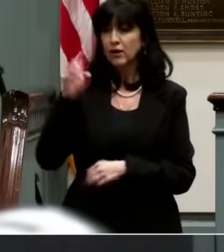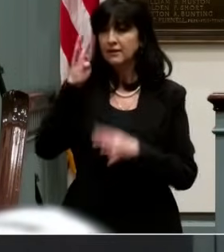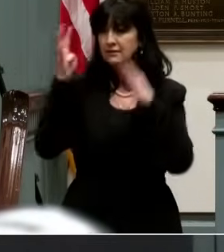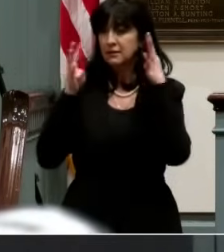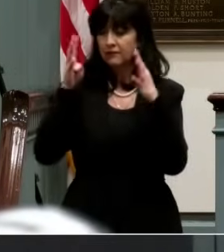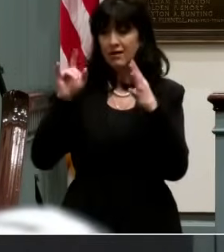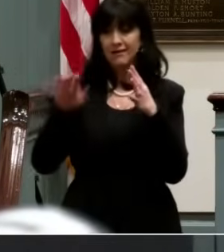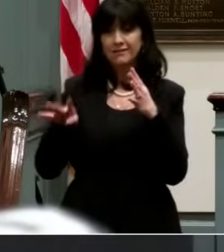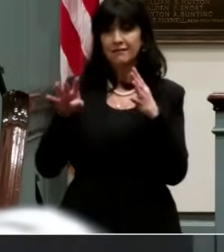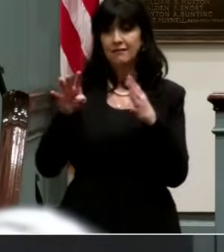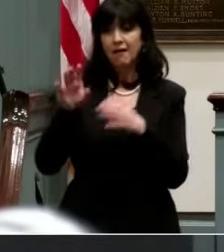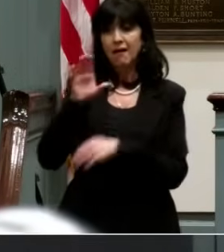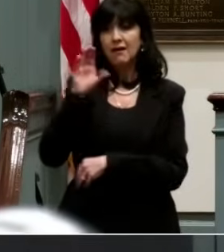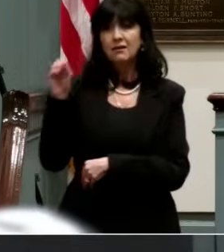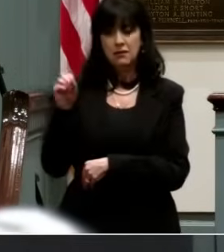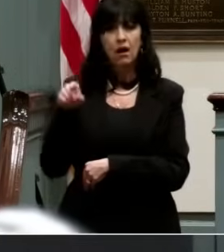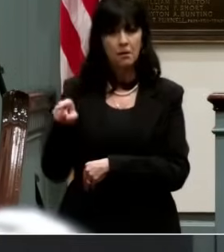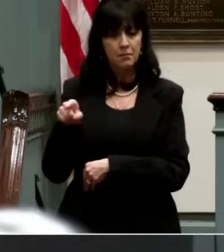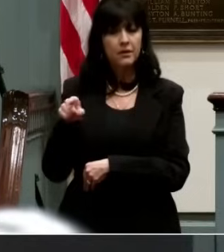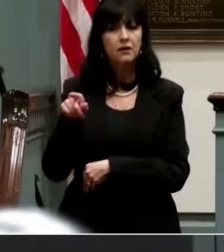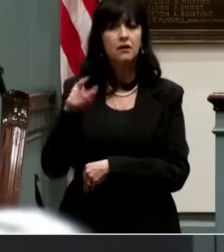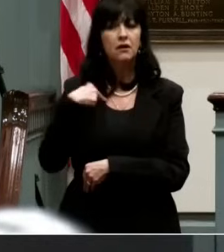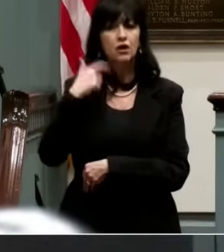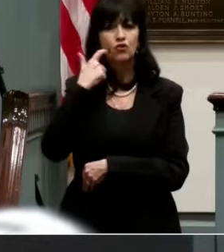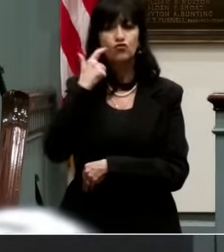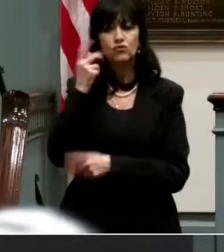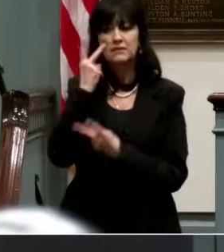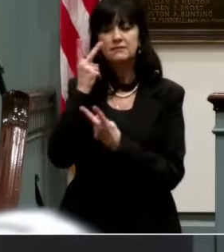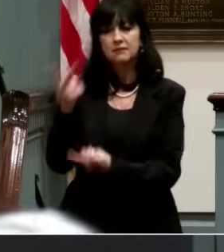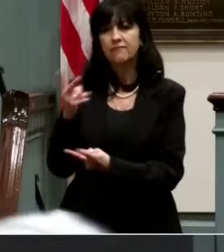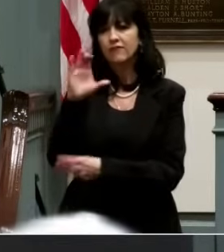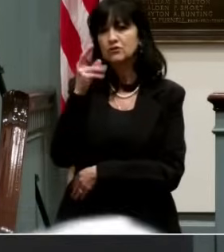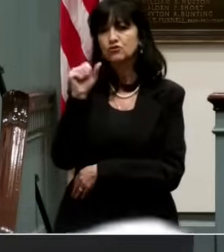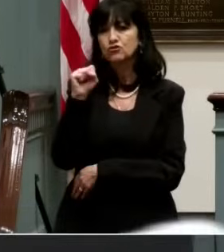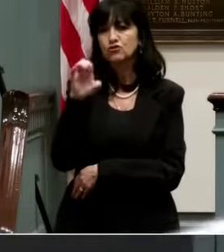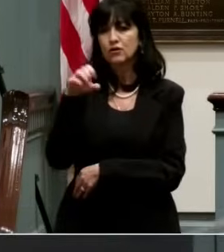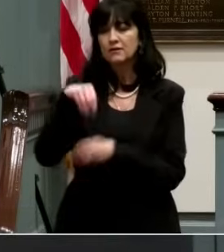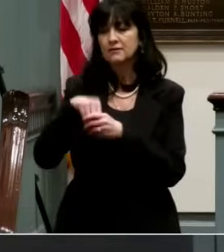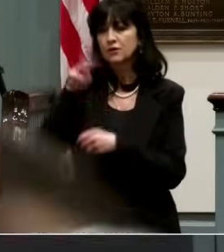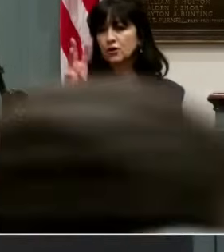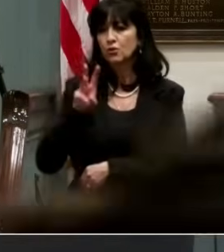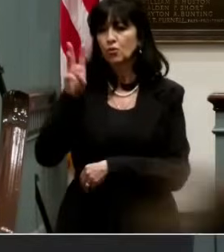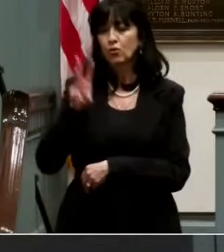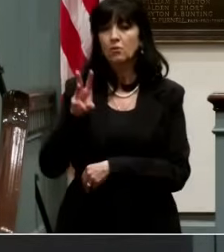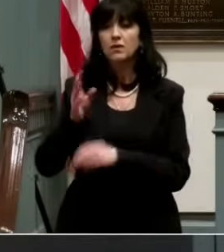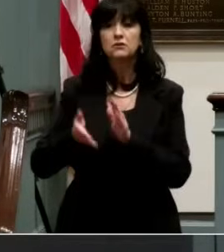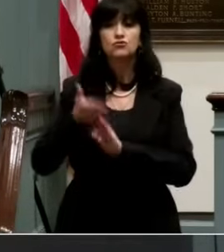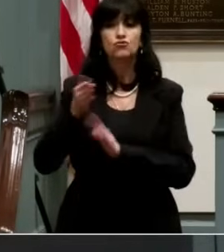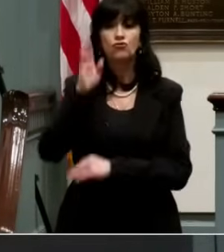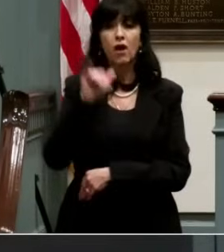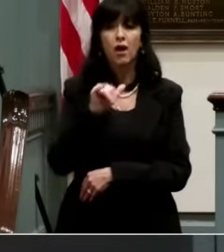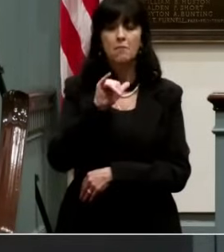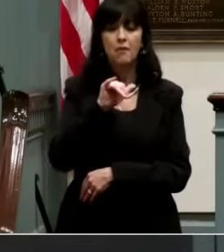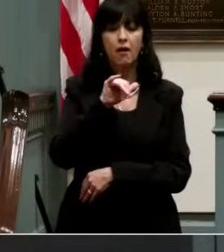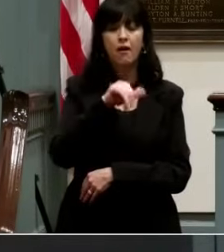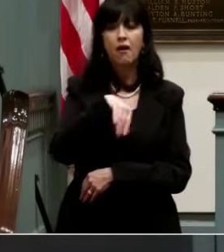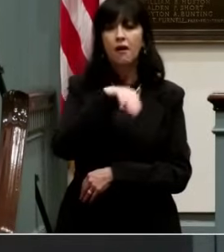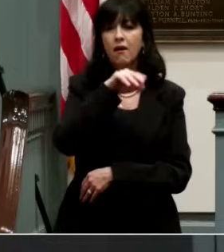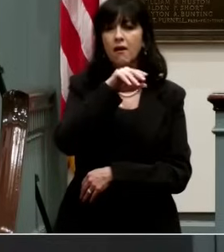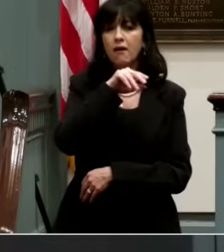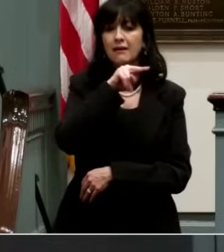movement analytics company that I recently visited at the Chase Fieldhouse in Wilmington. It's run by Nicole and Vaughn